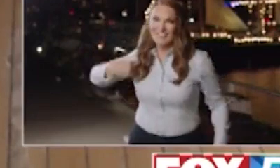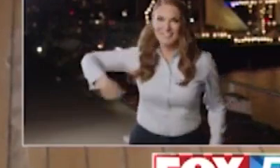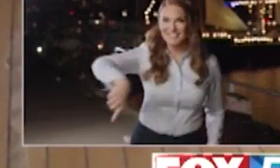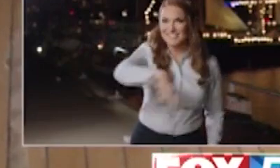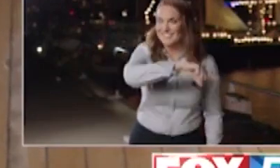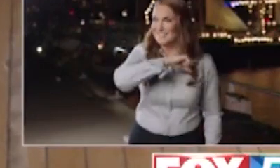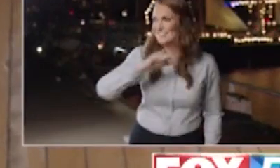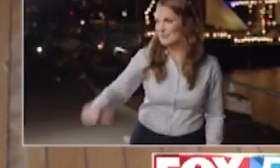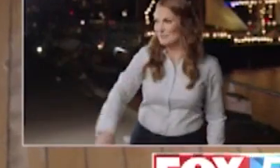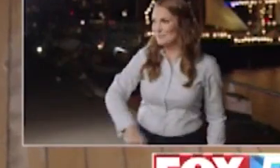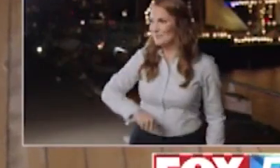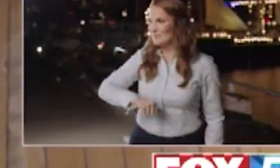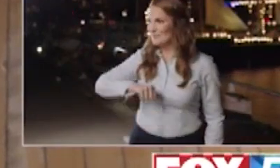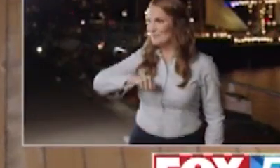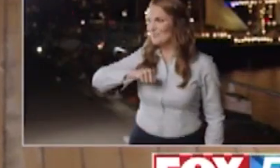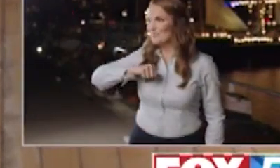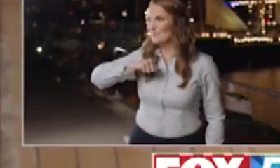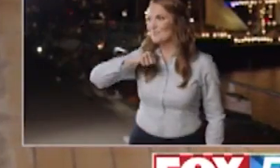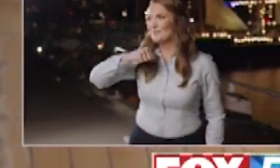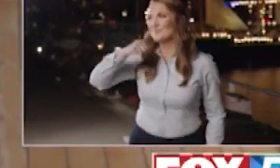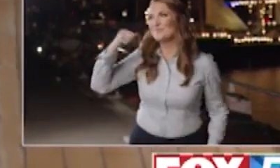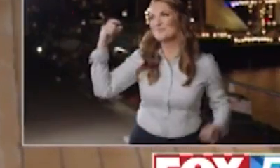light what so